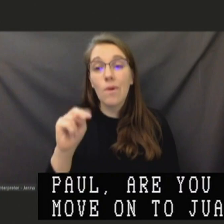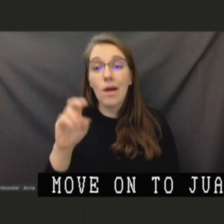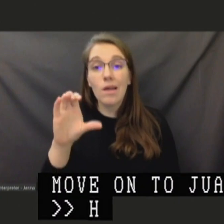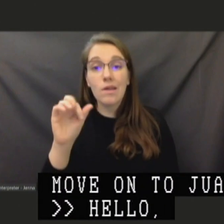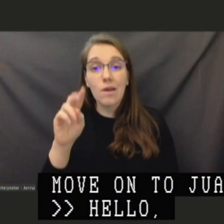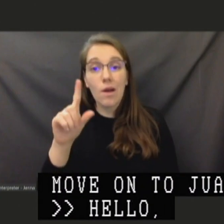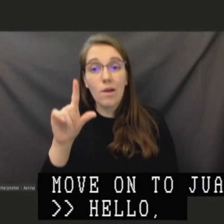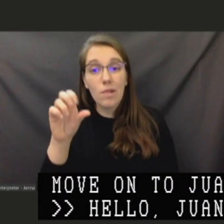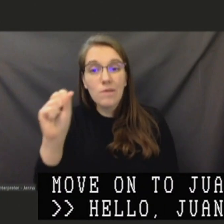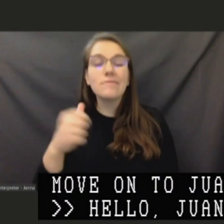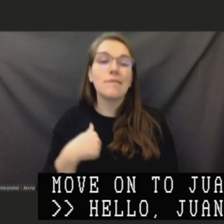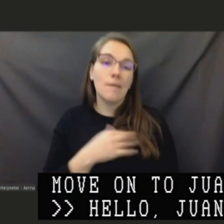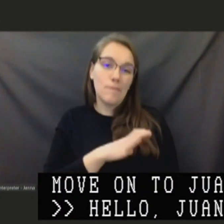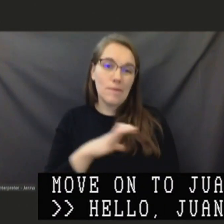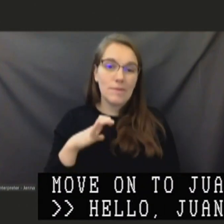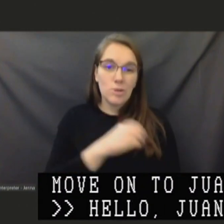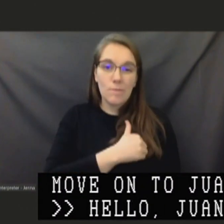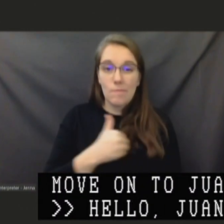live in Boston South End.